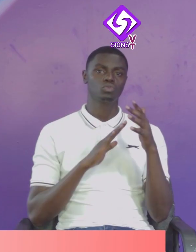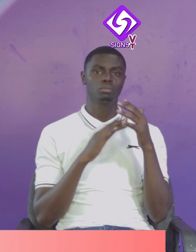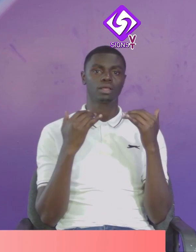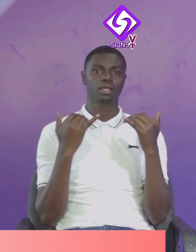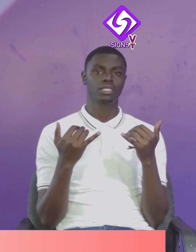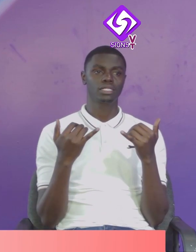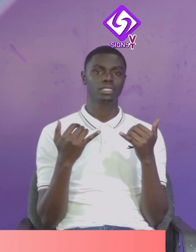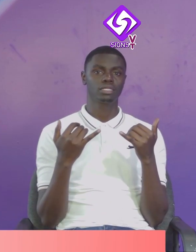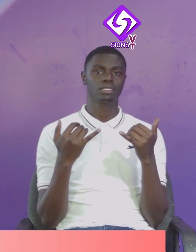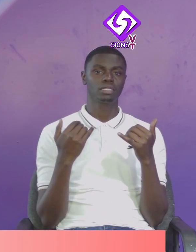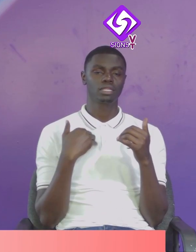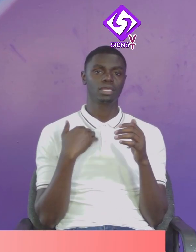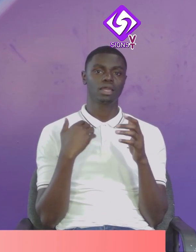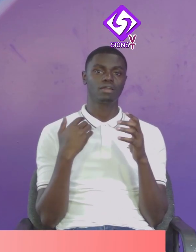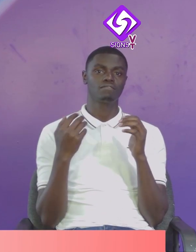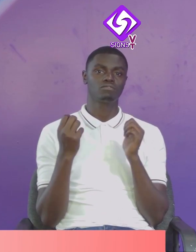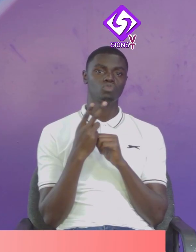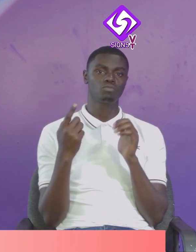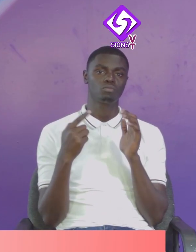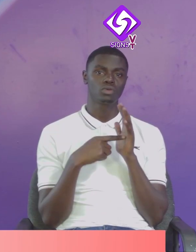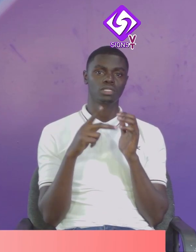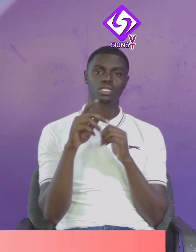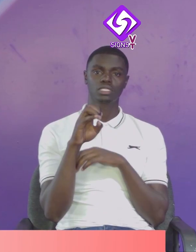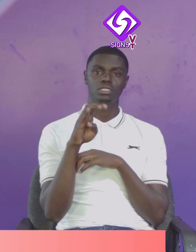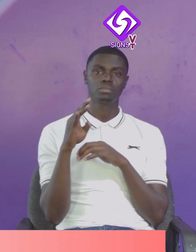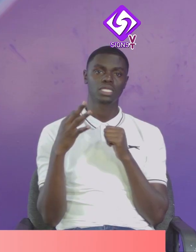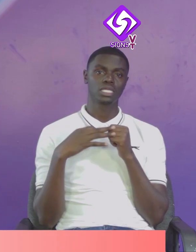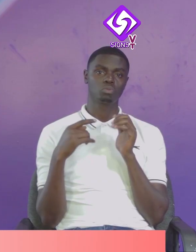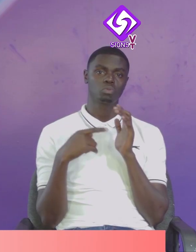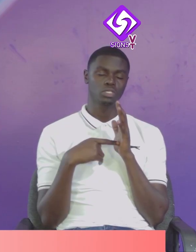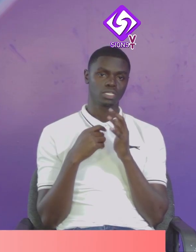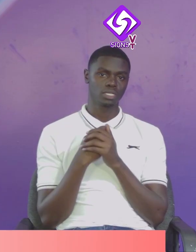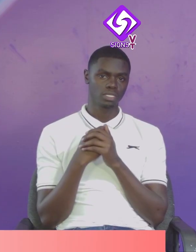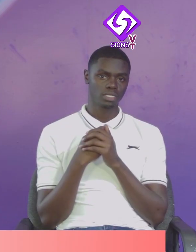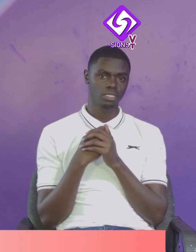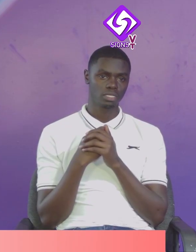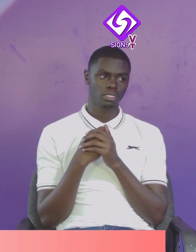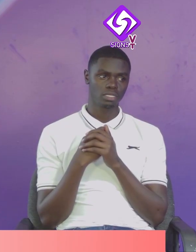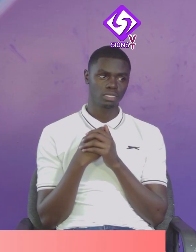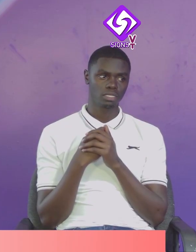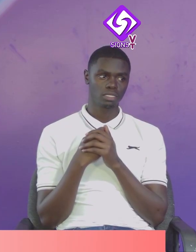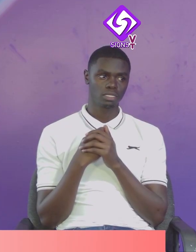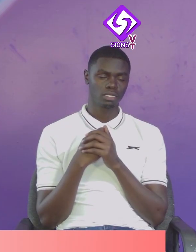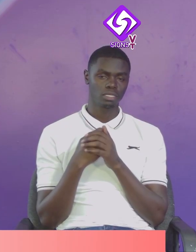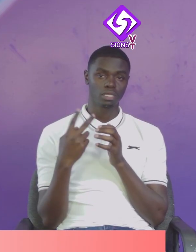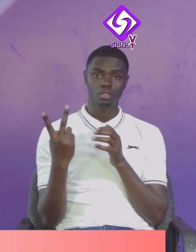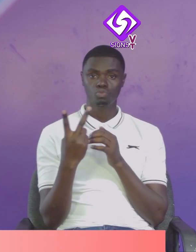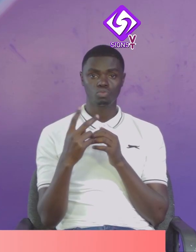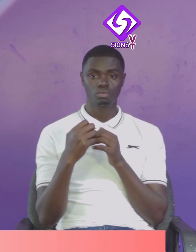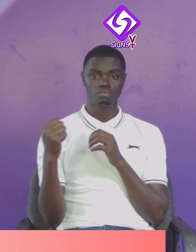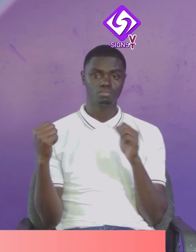have 12 points while KCB has 8 points after the draw. So I think the two sides